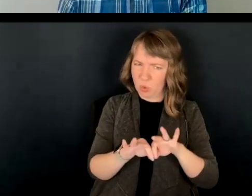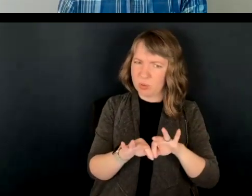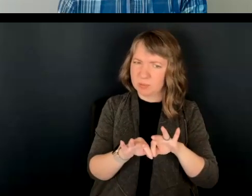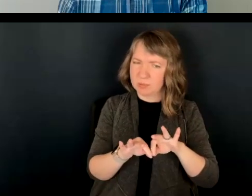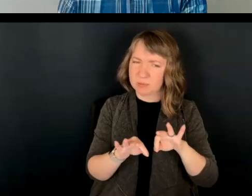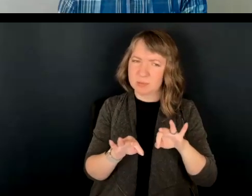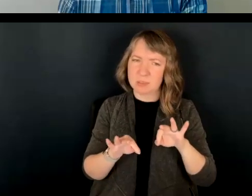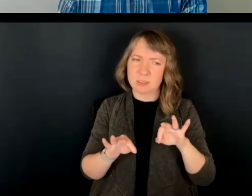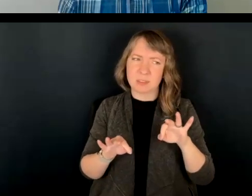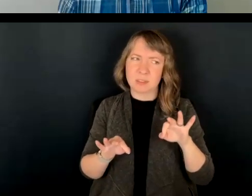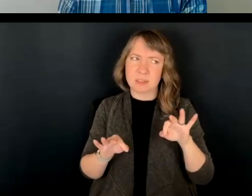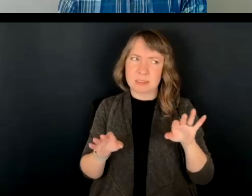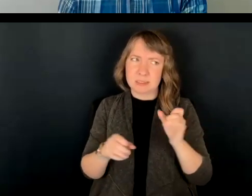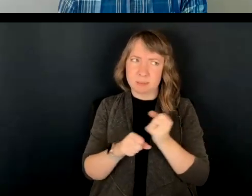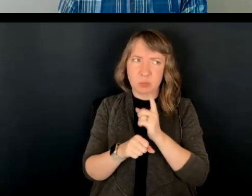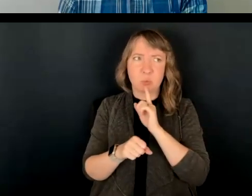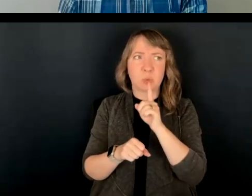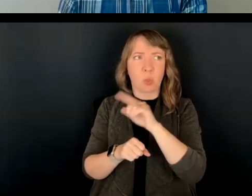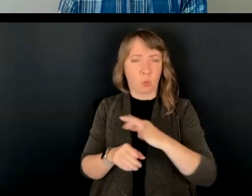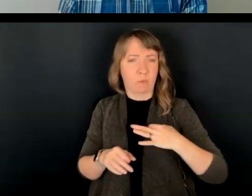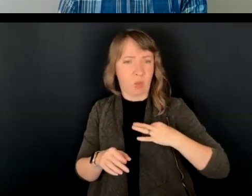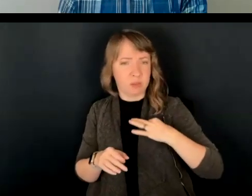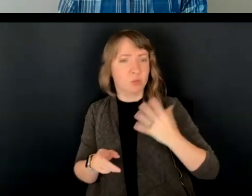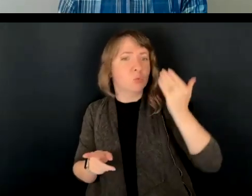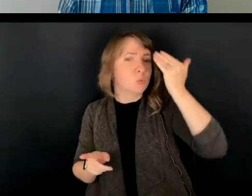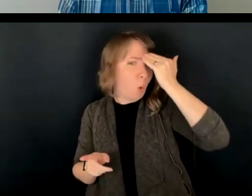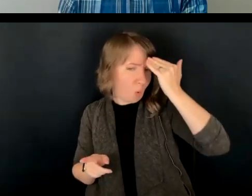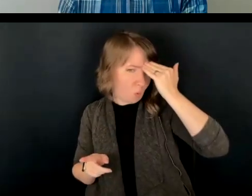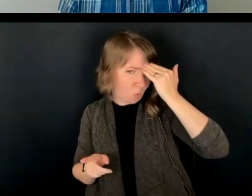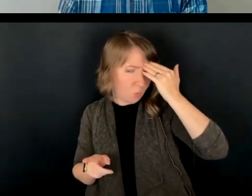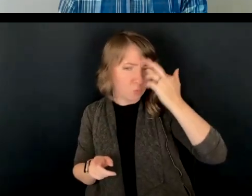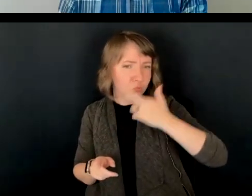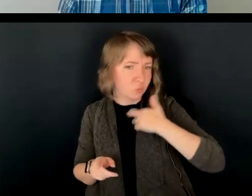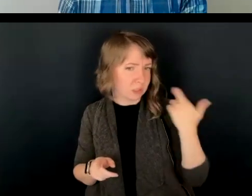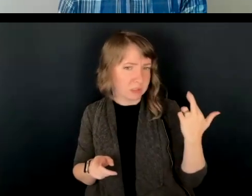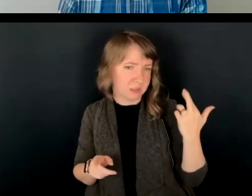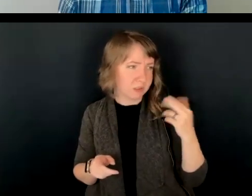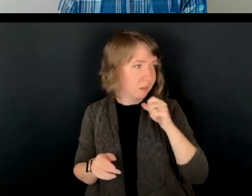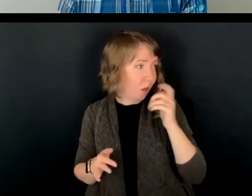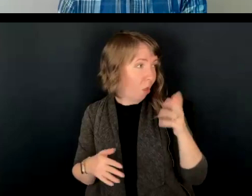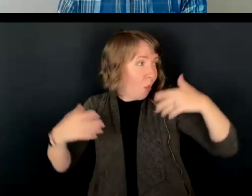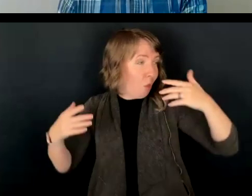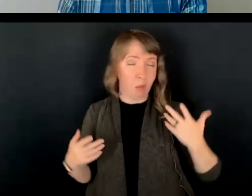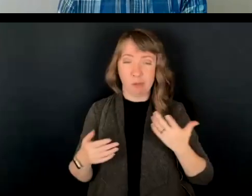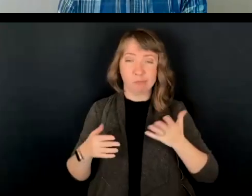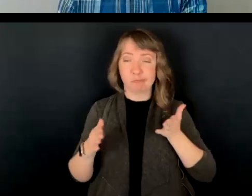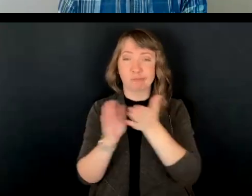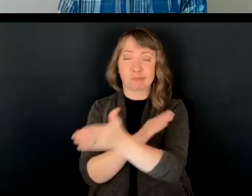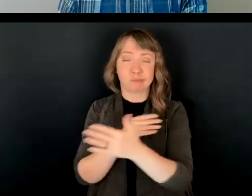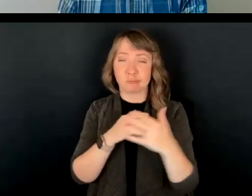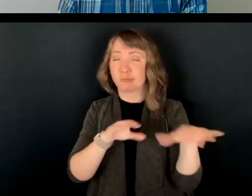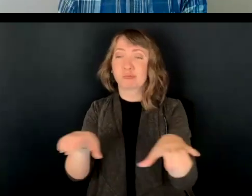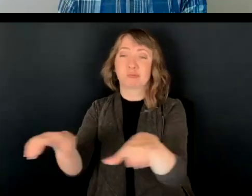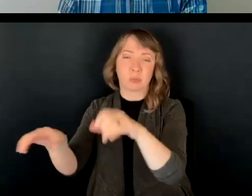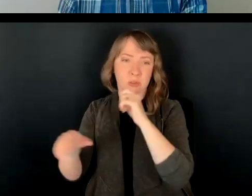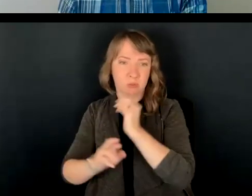aware of the risk and aren't going out and doing something they're not prepared for. We never